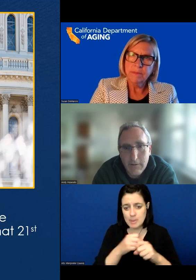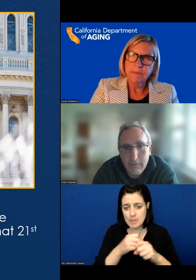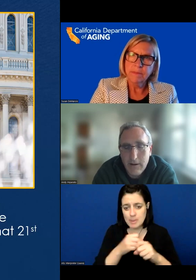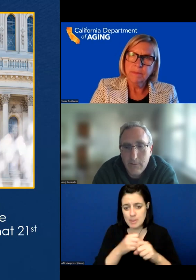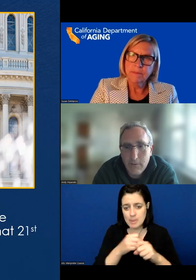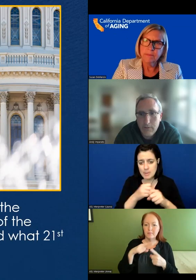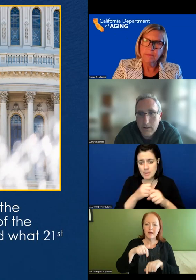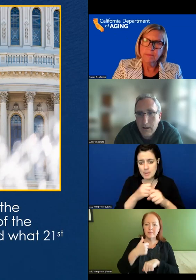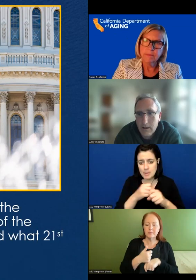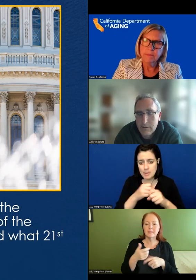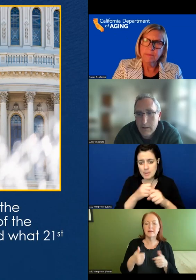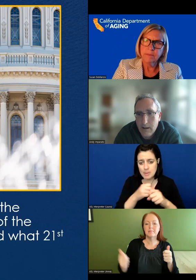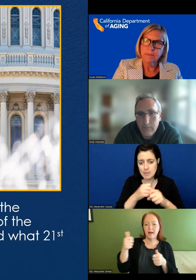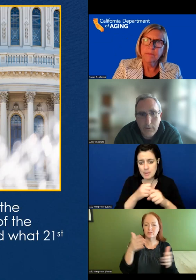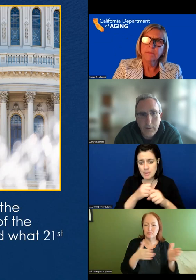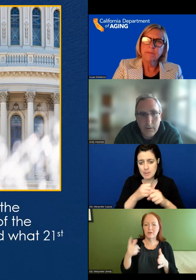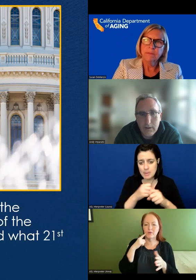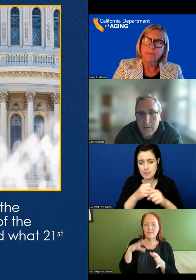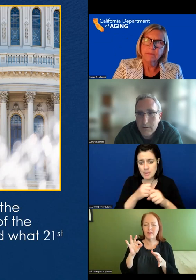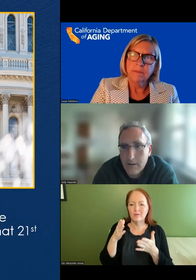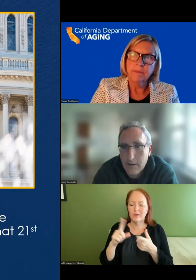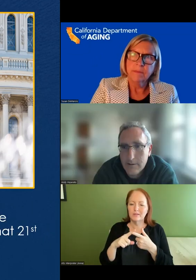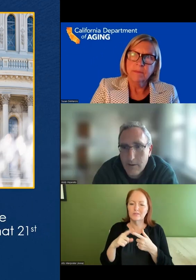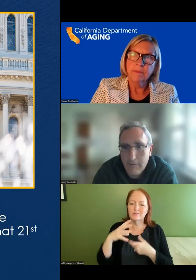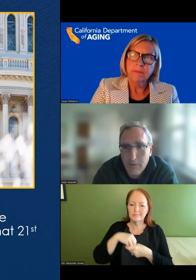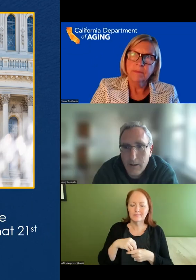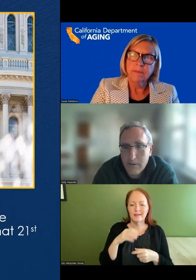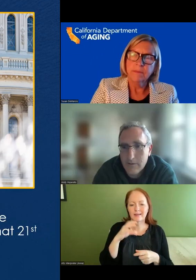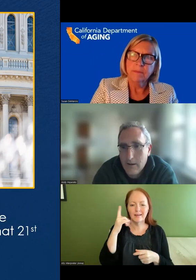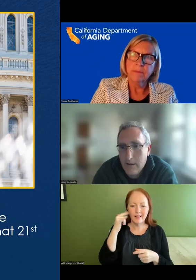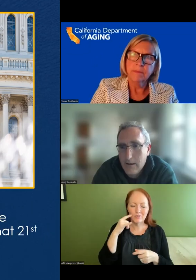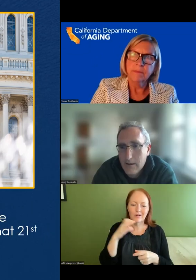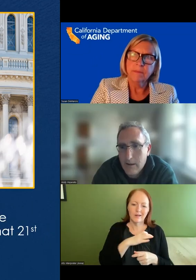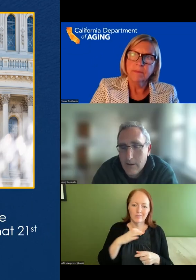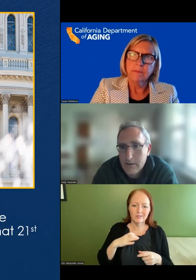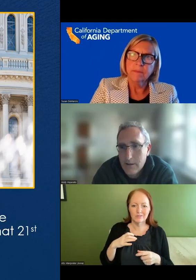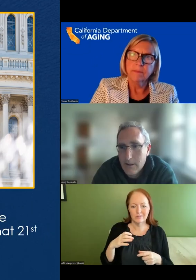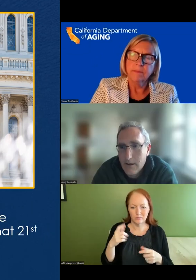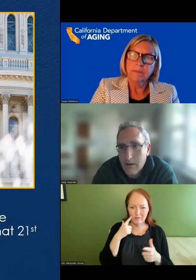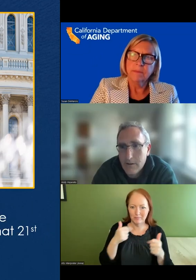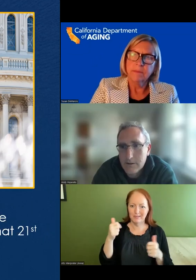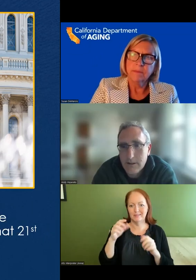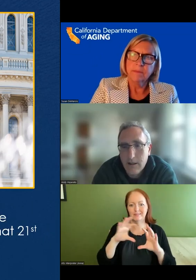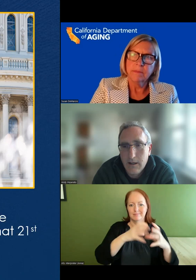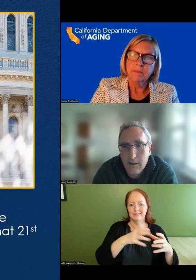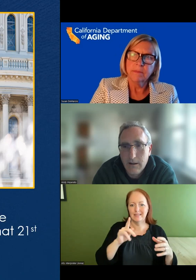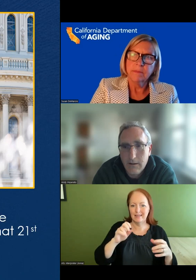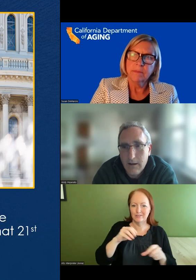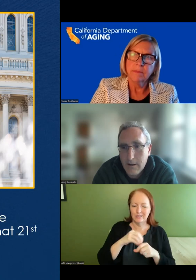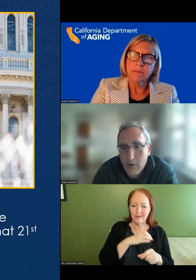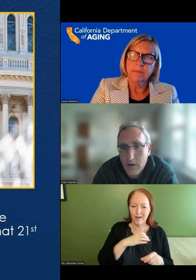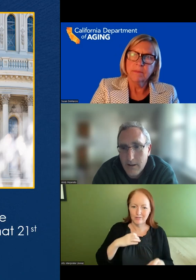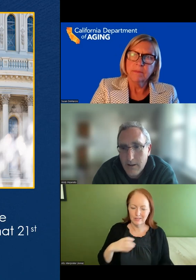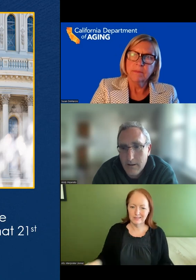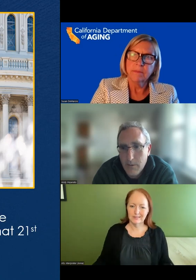we have to find a way to engage the California Congressional Delegation. We have the biggest delegation in Congress, and a lot